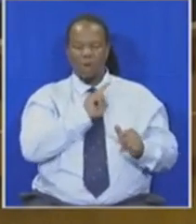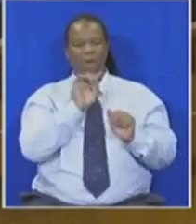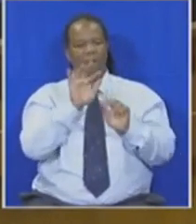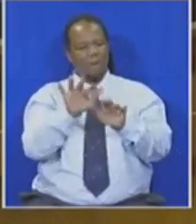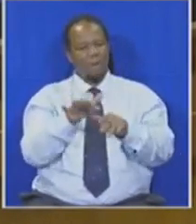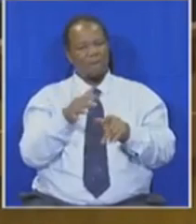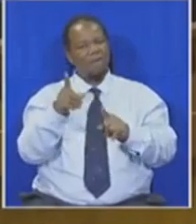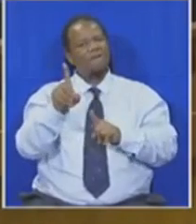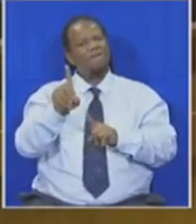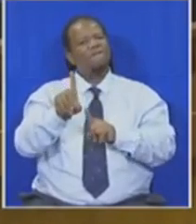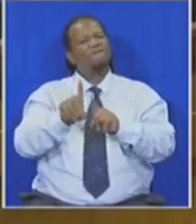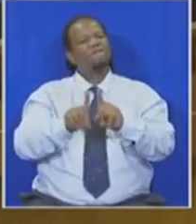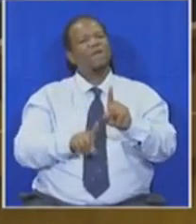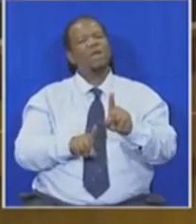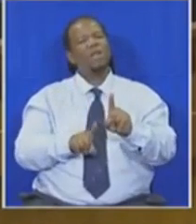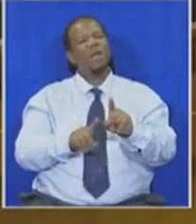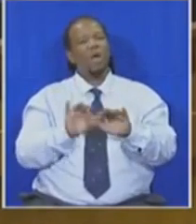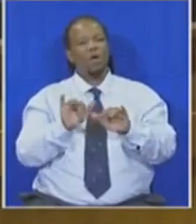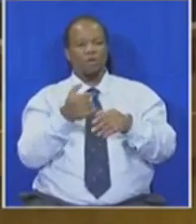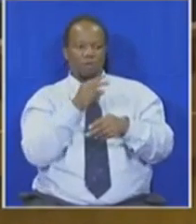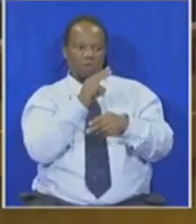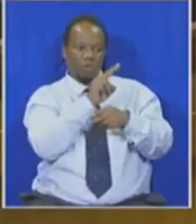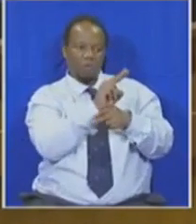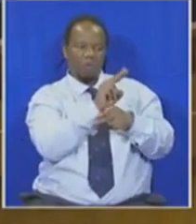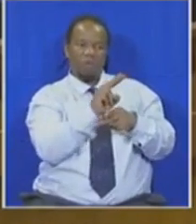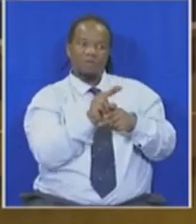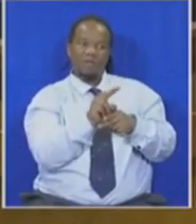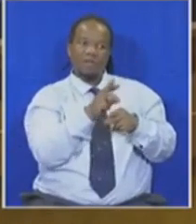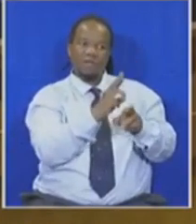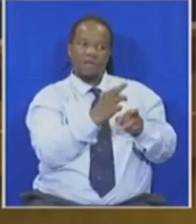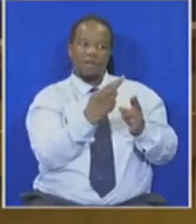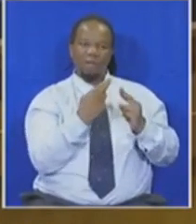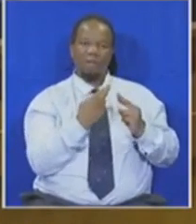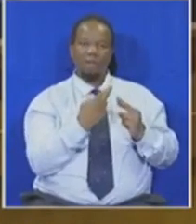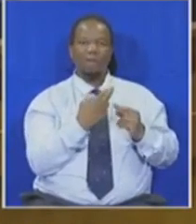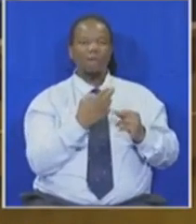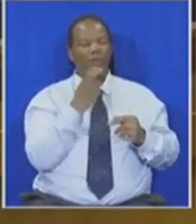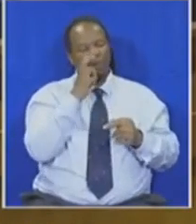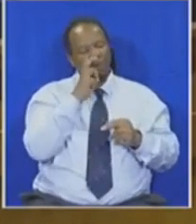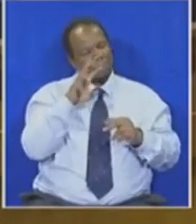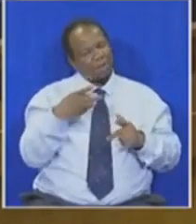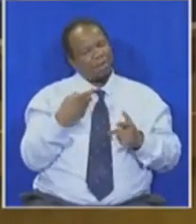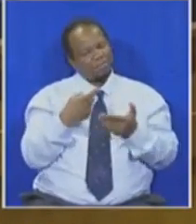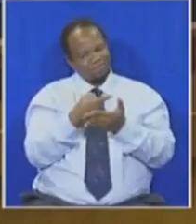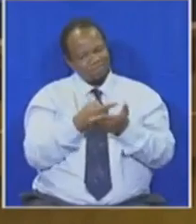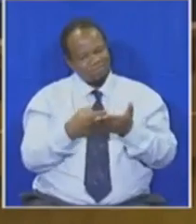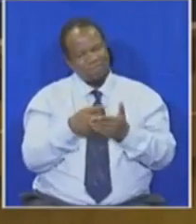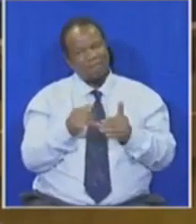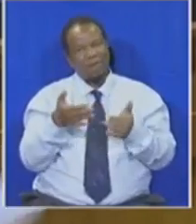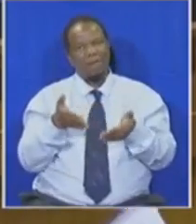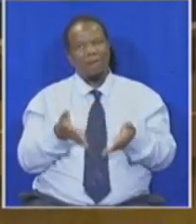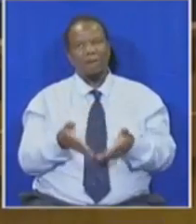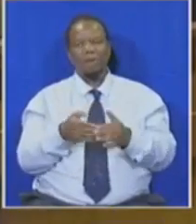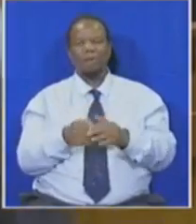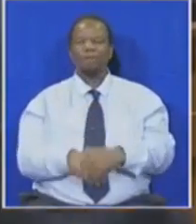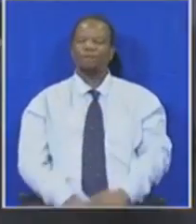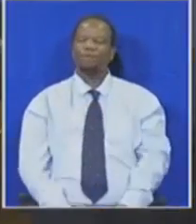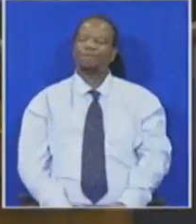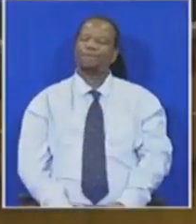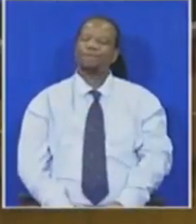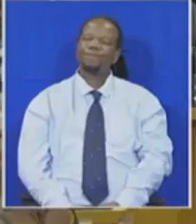deal properly with oversight and accountability. We need to arrest this slide, and we need to do it now. Thank